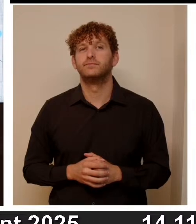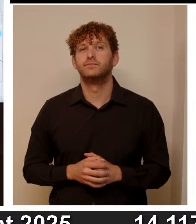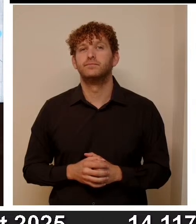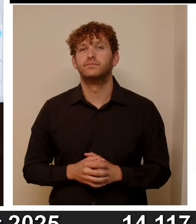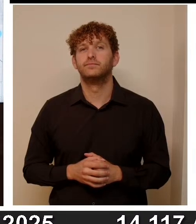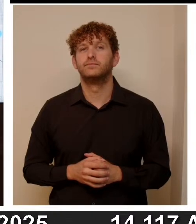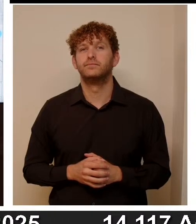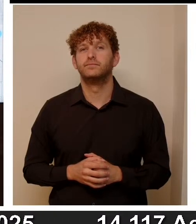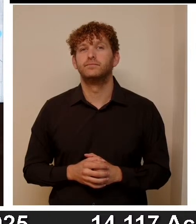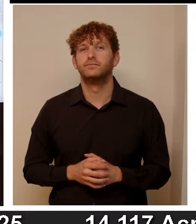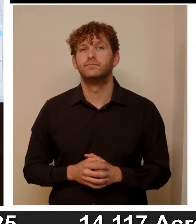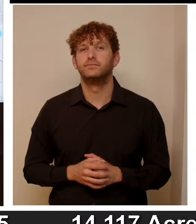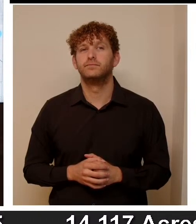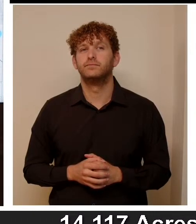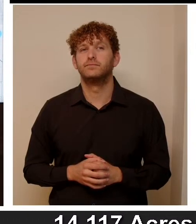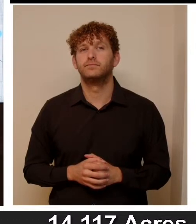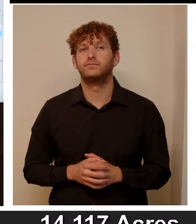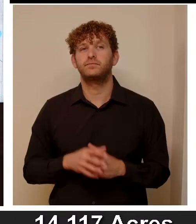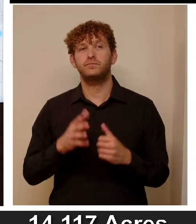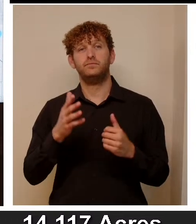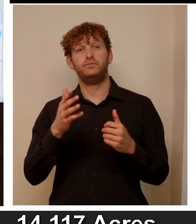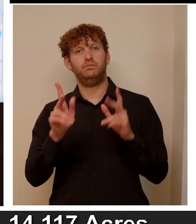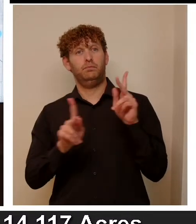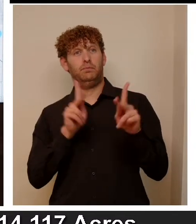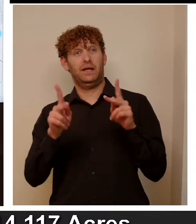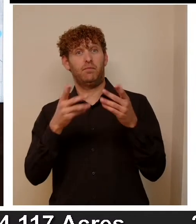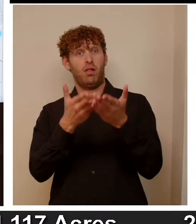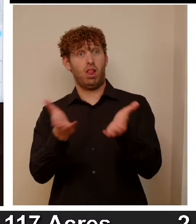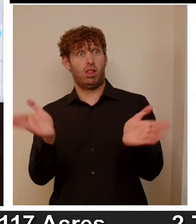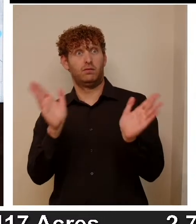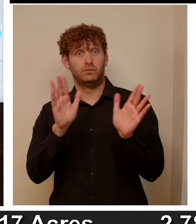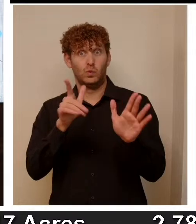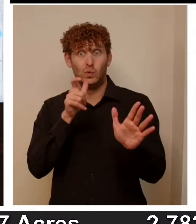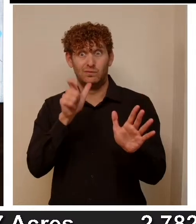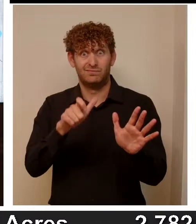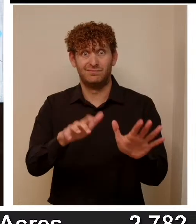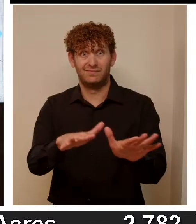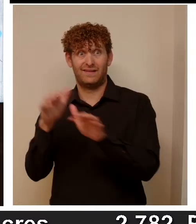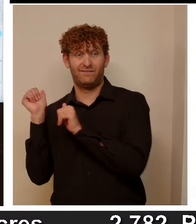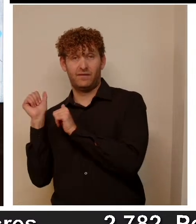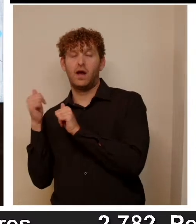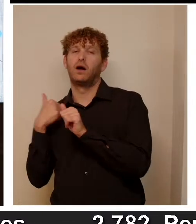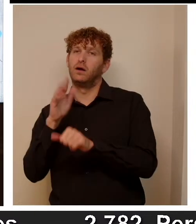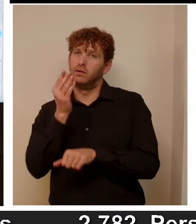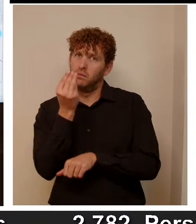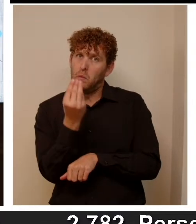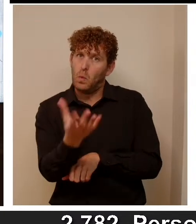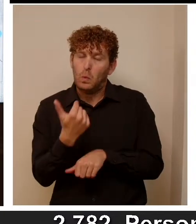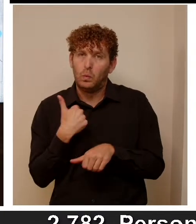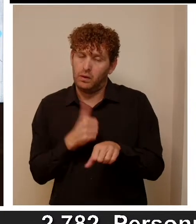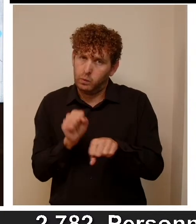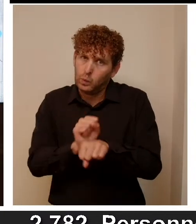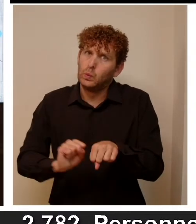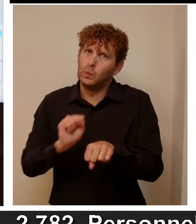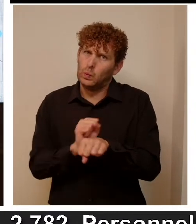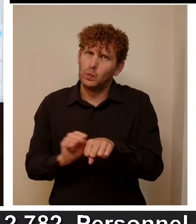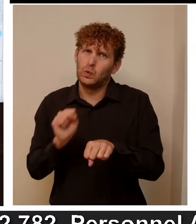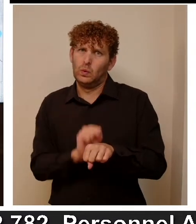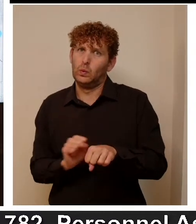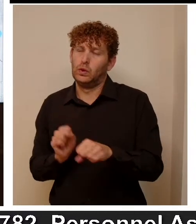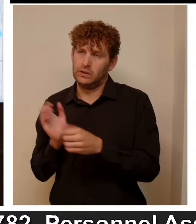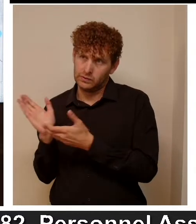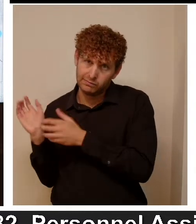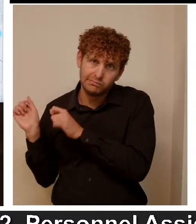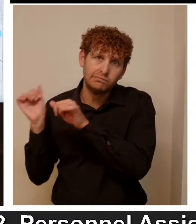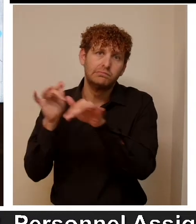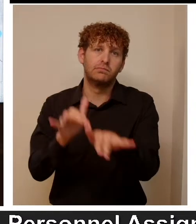For the members of the public who are still evacuated, please know that there is a massive coordinated effort to return you back to your homes in a way that is safe for